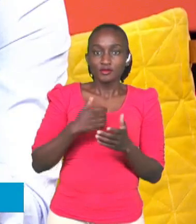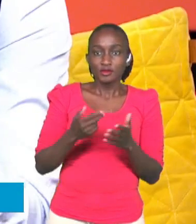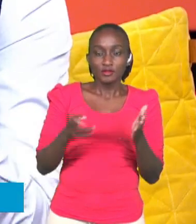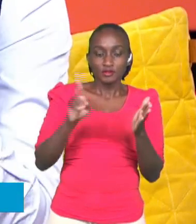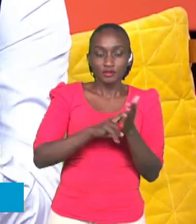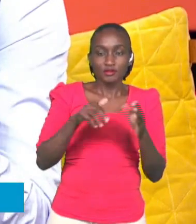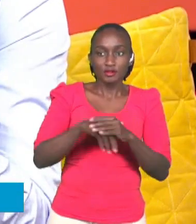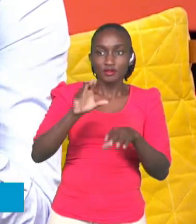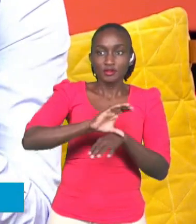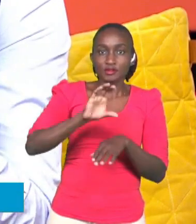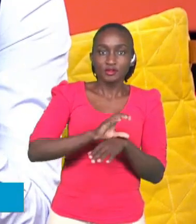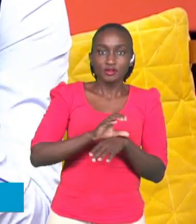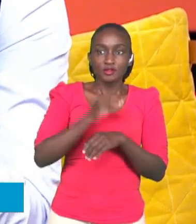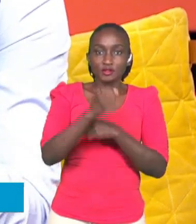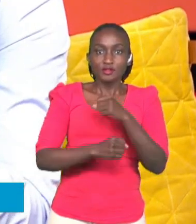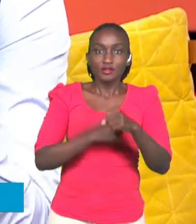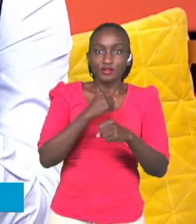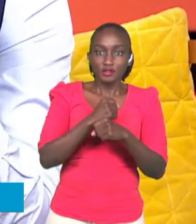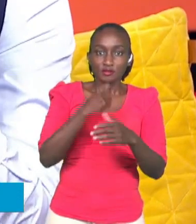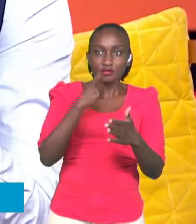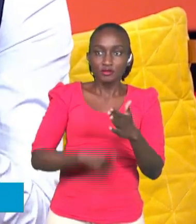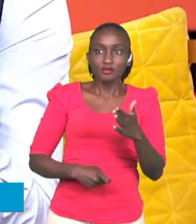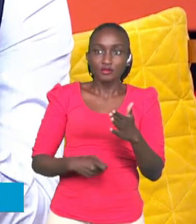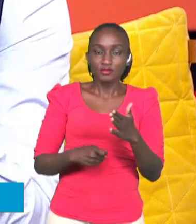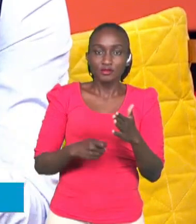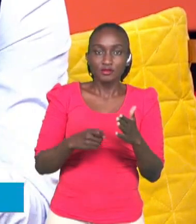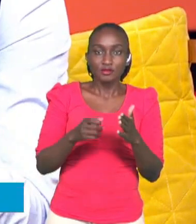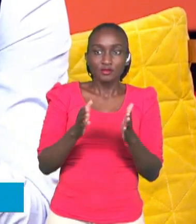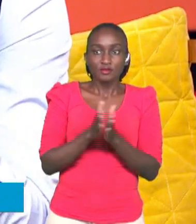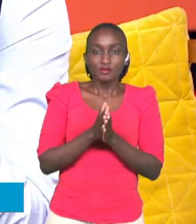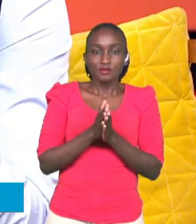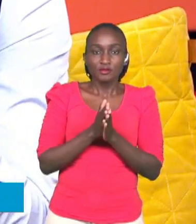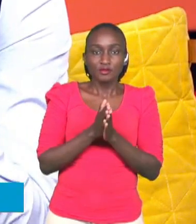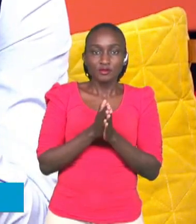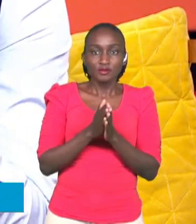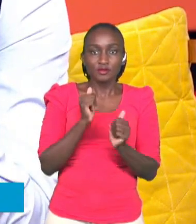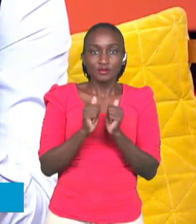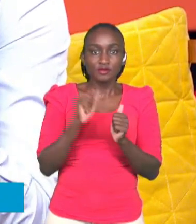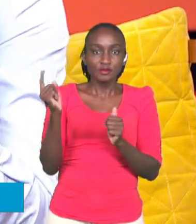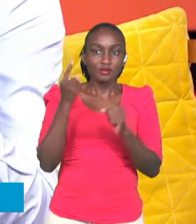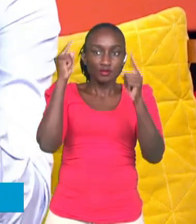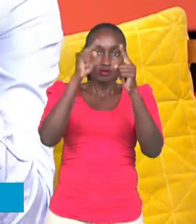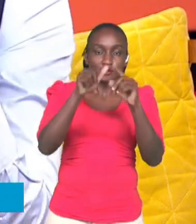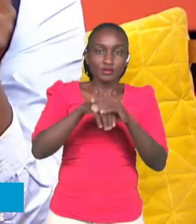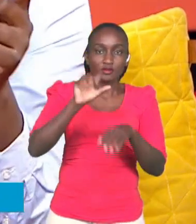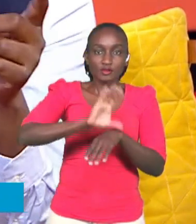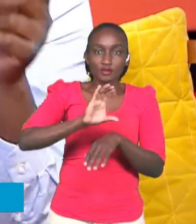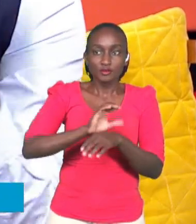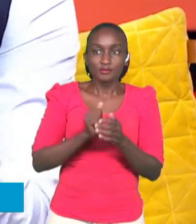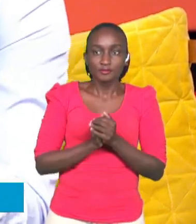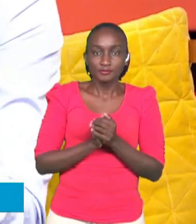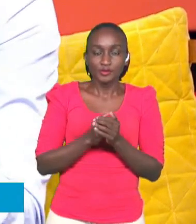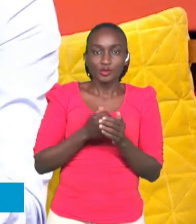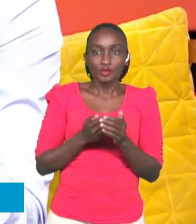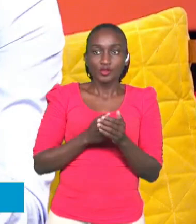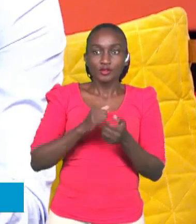church, and the annual returns are up to date, and the marriage solemnization is one of the objectives of the church. Now, there's an amendment